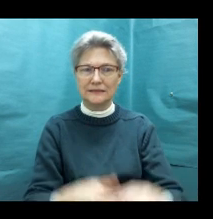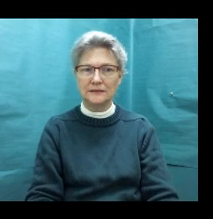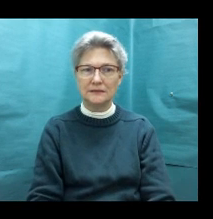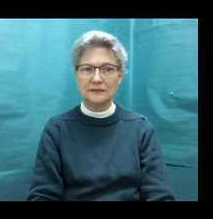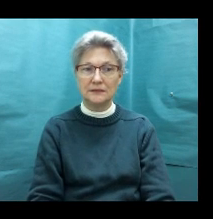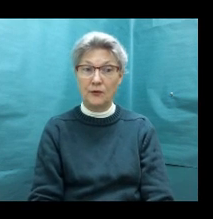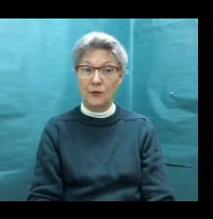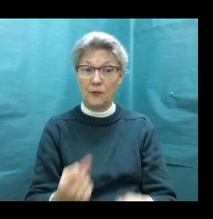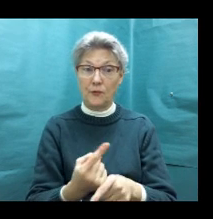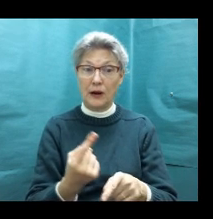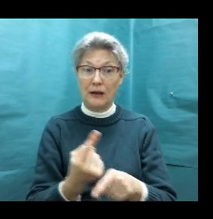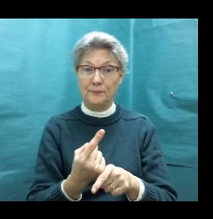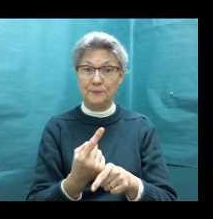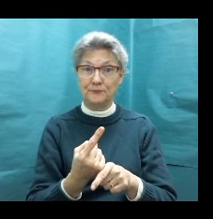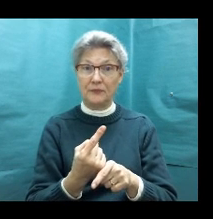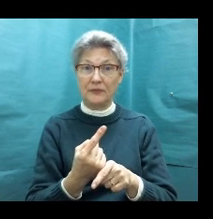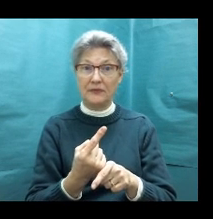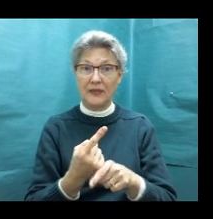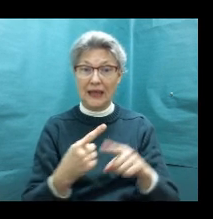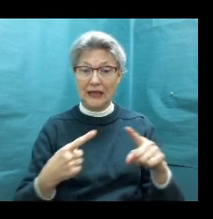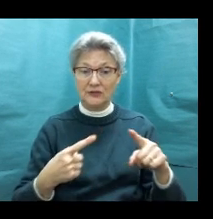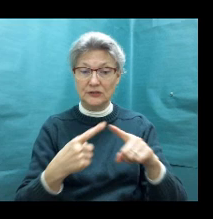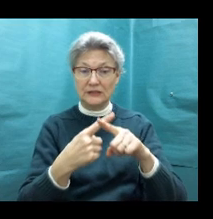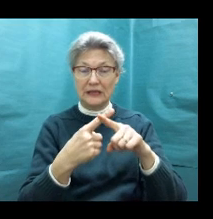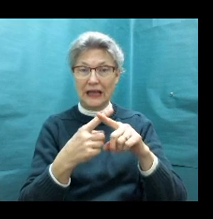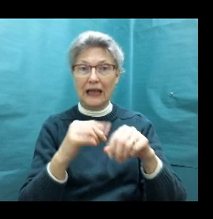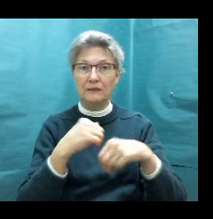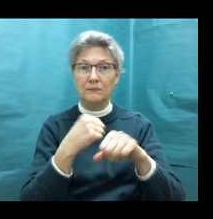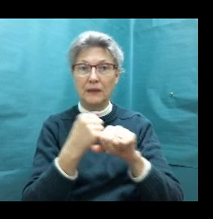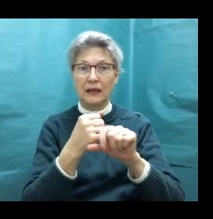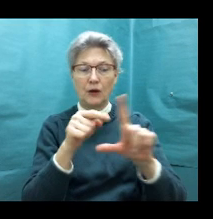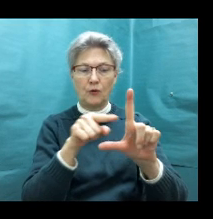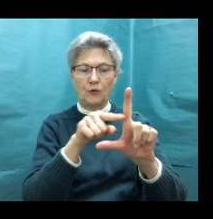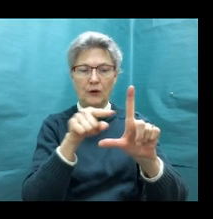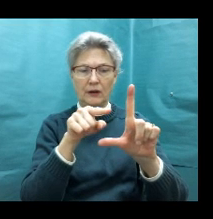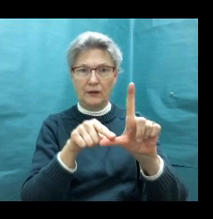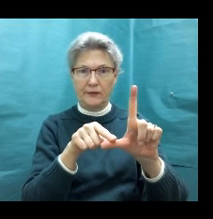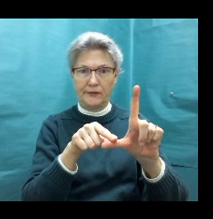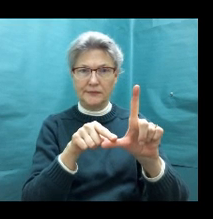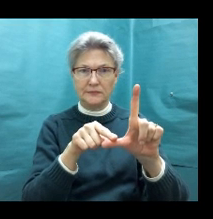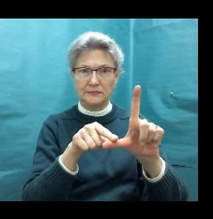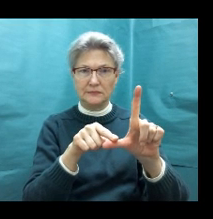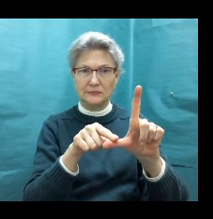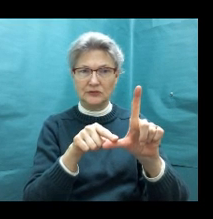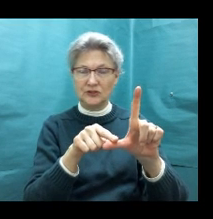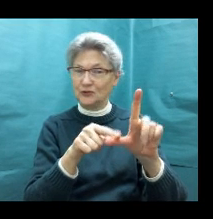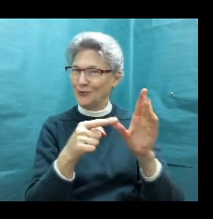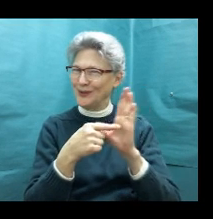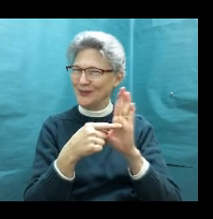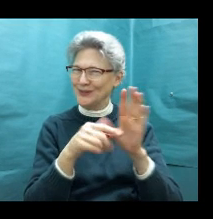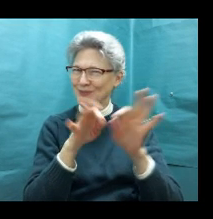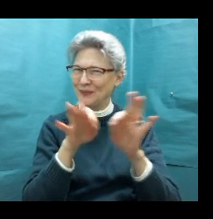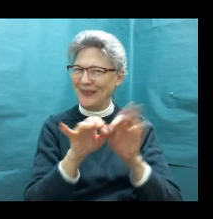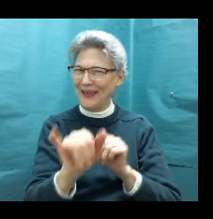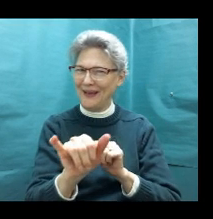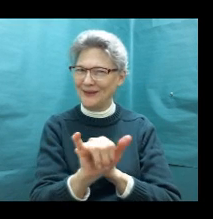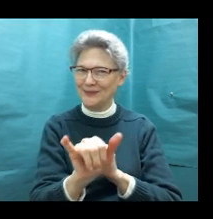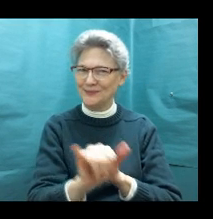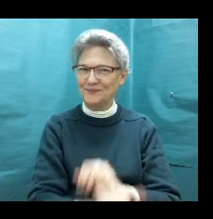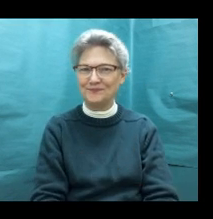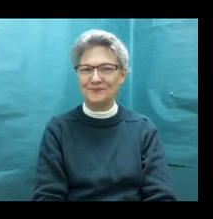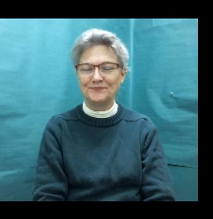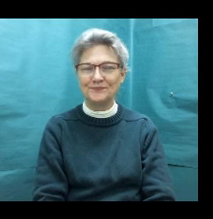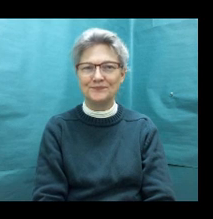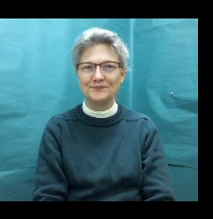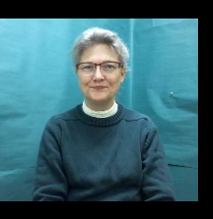lines, right? They intersect and create right angles. Just wanted to point that out as well.